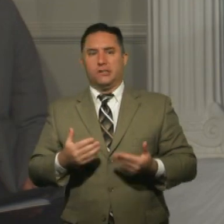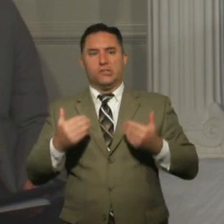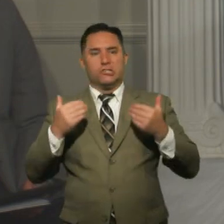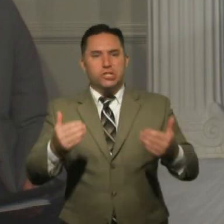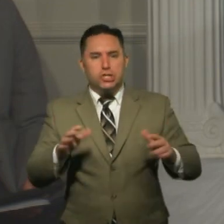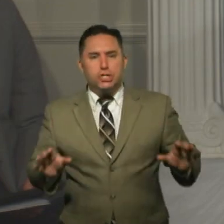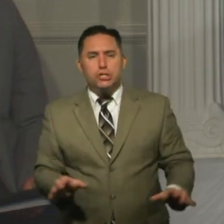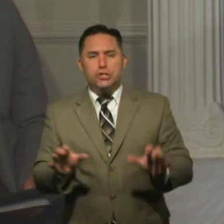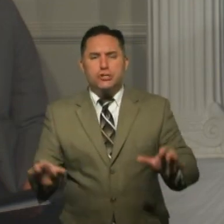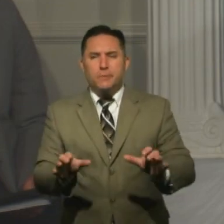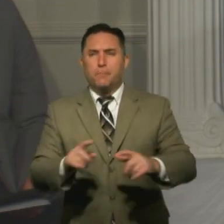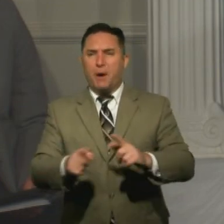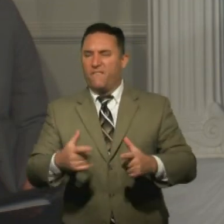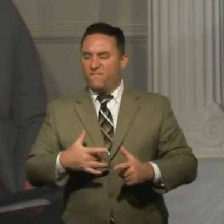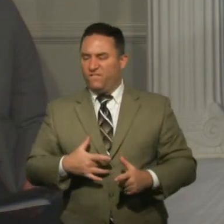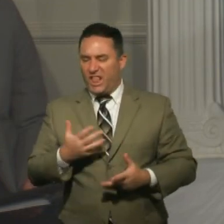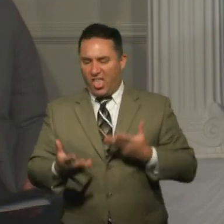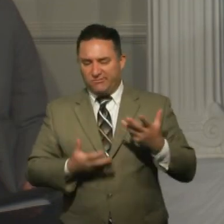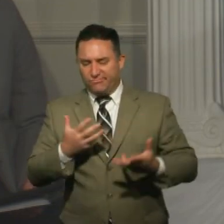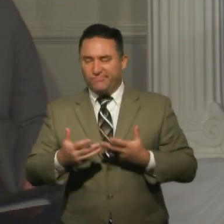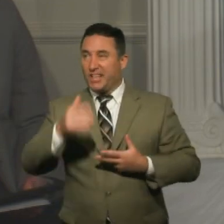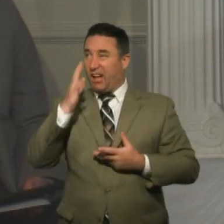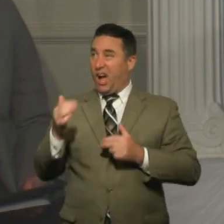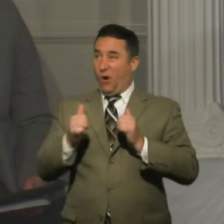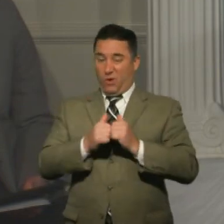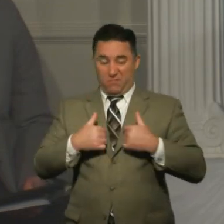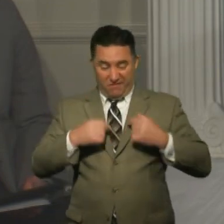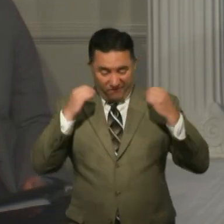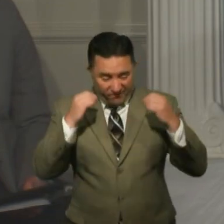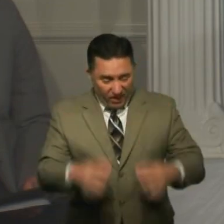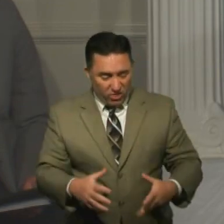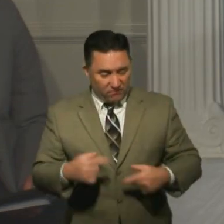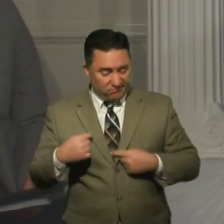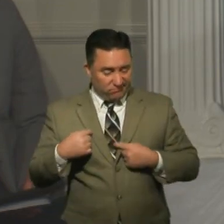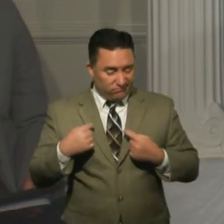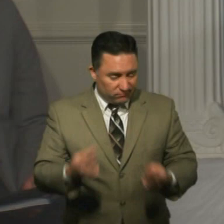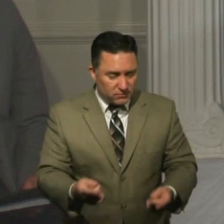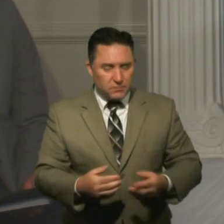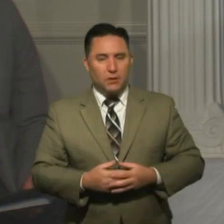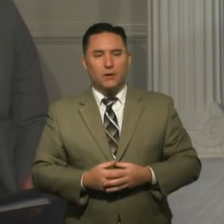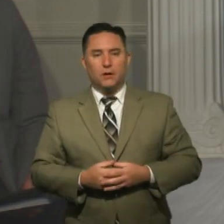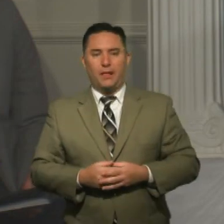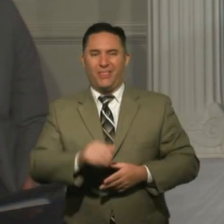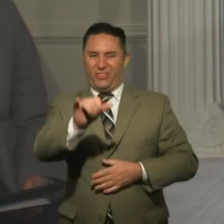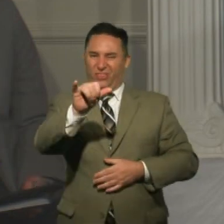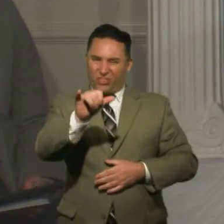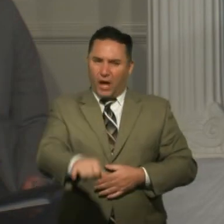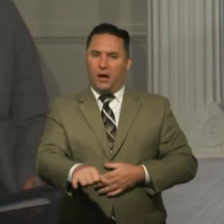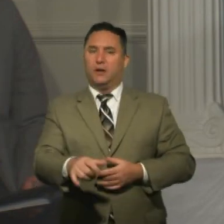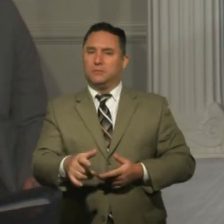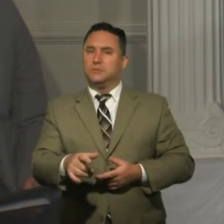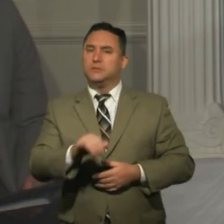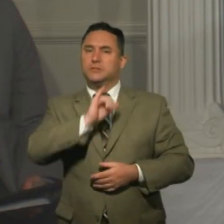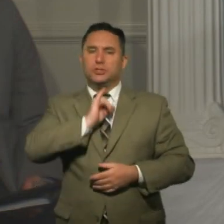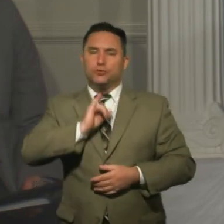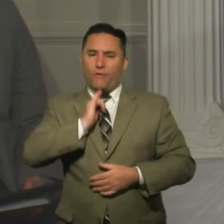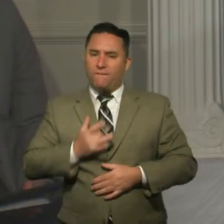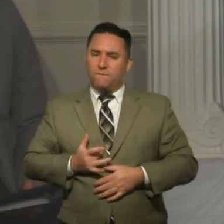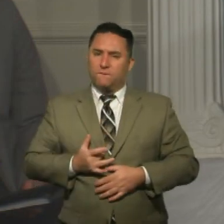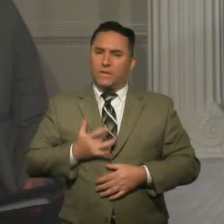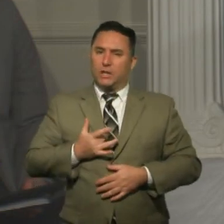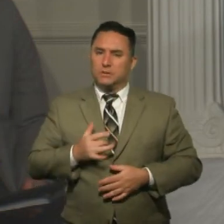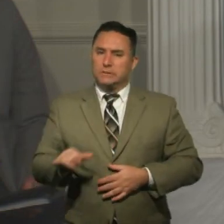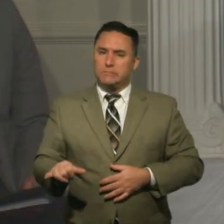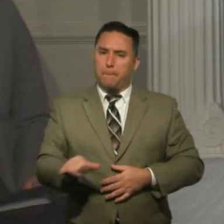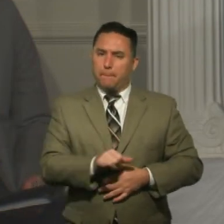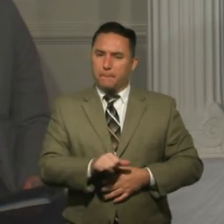you can, but you don't feel like God is with you anymore. That's exactly how the Israelites had to feel.